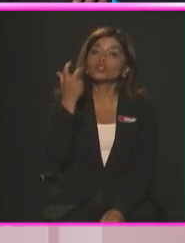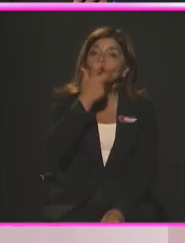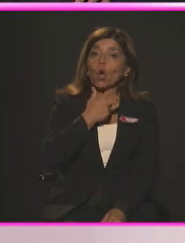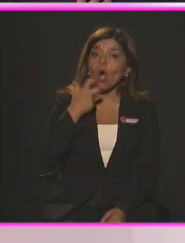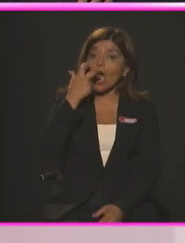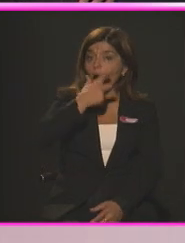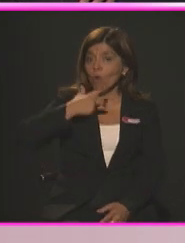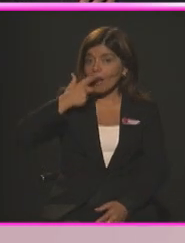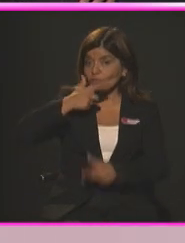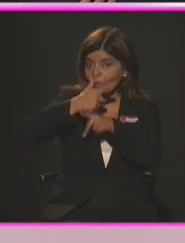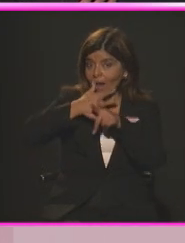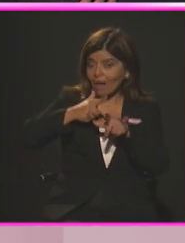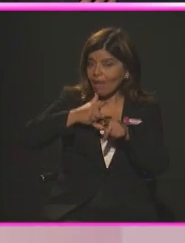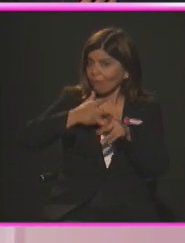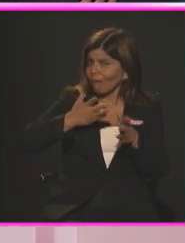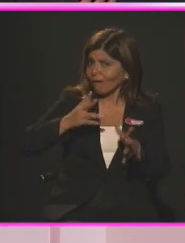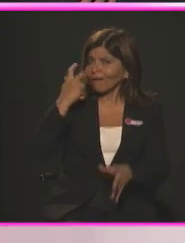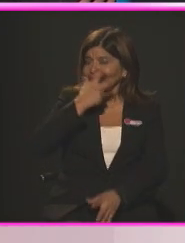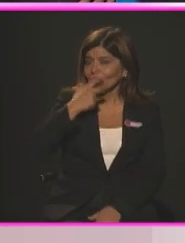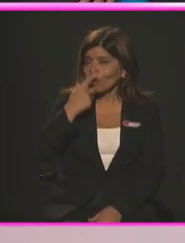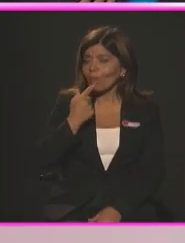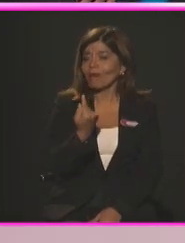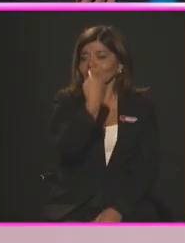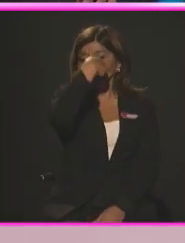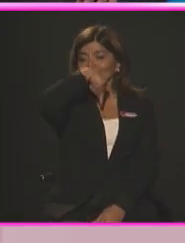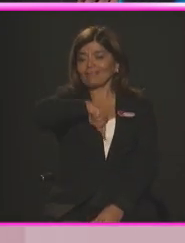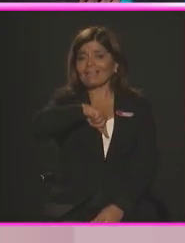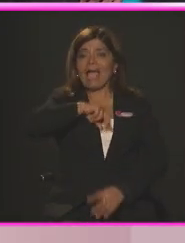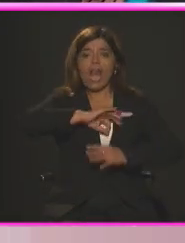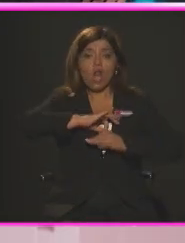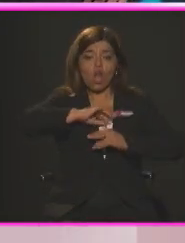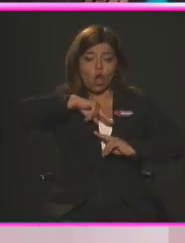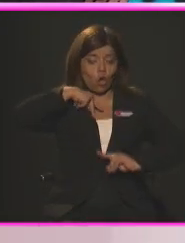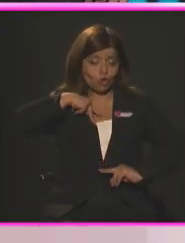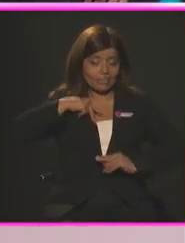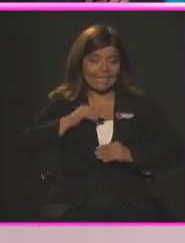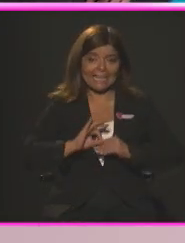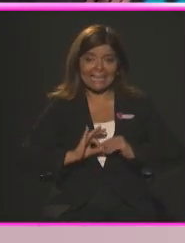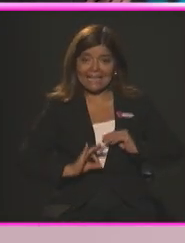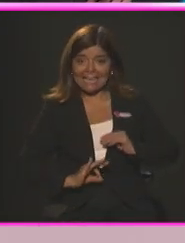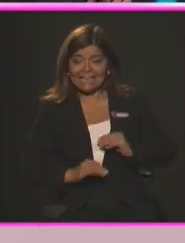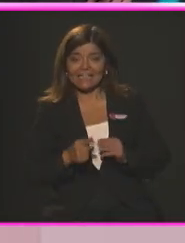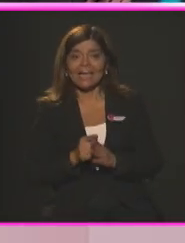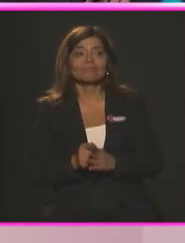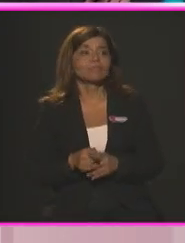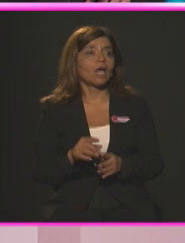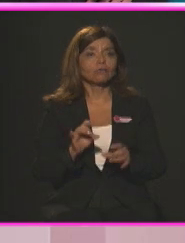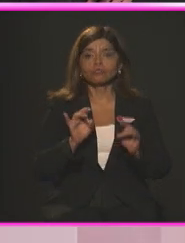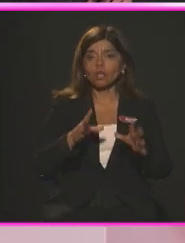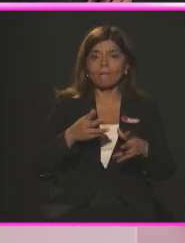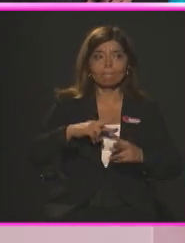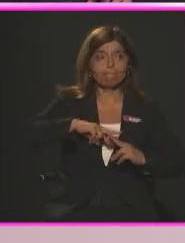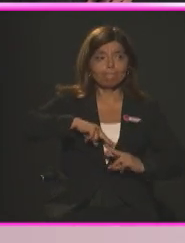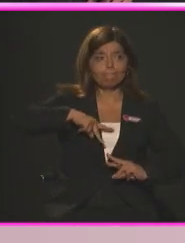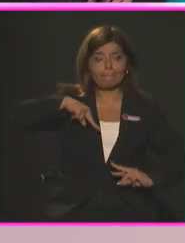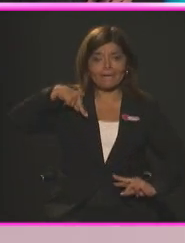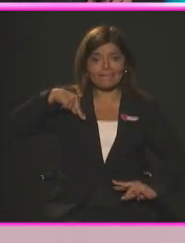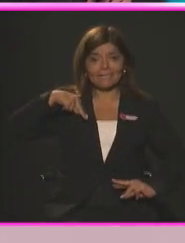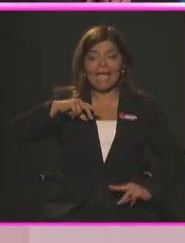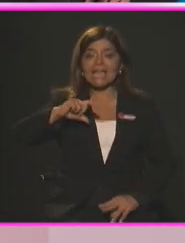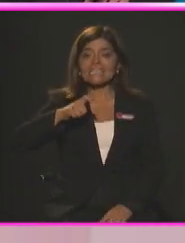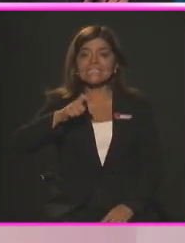means. Our human genomes are fixed at conception, but what our genes do, how they're expressed, depends on what we